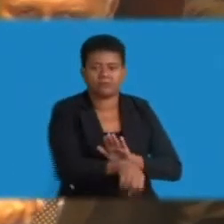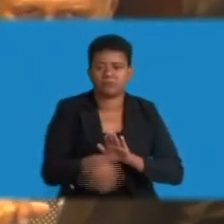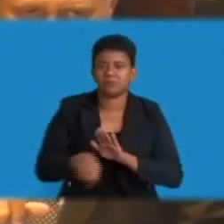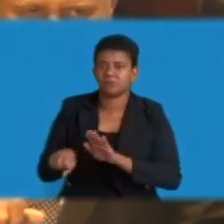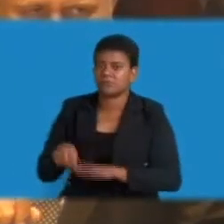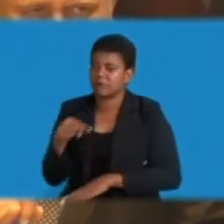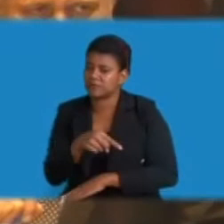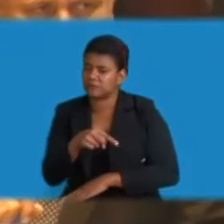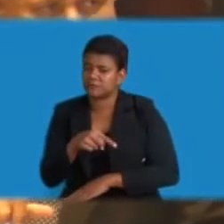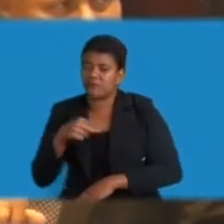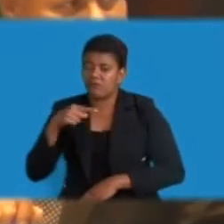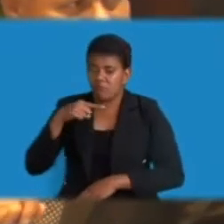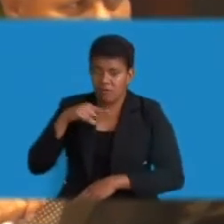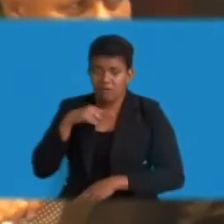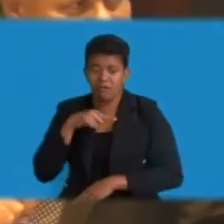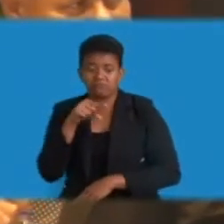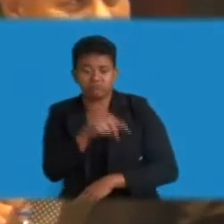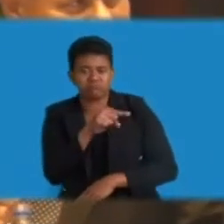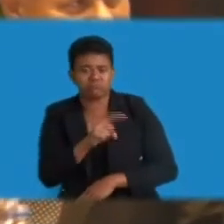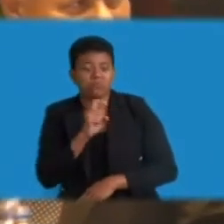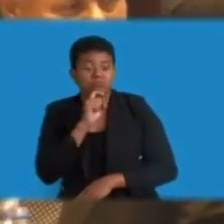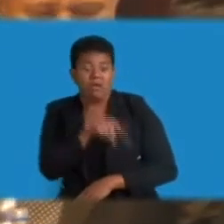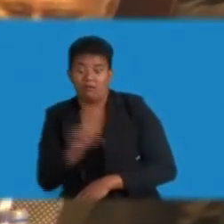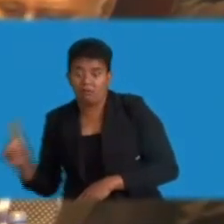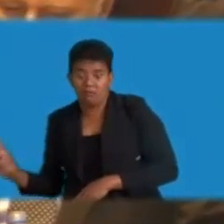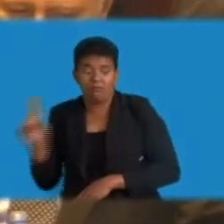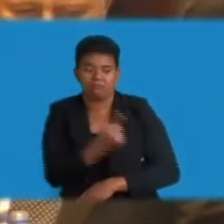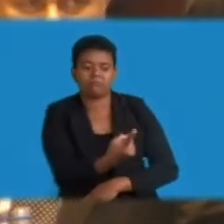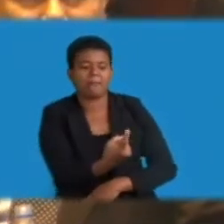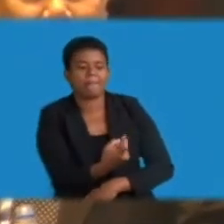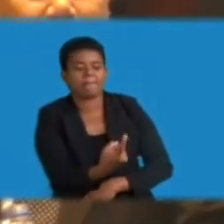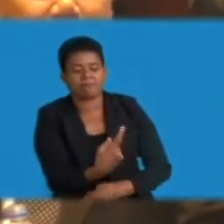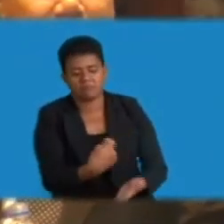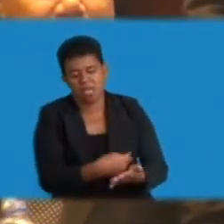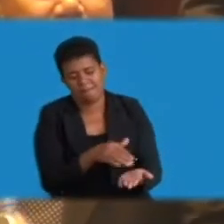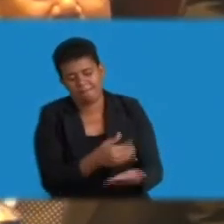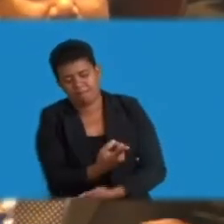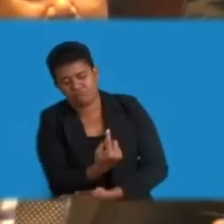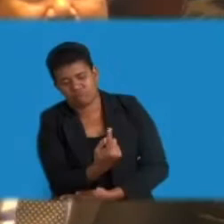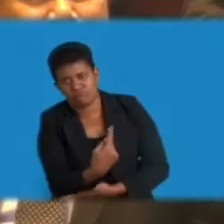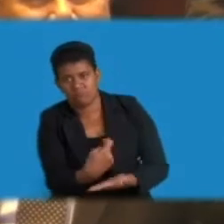they will come back to you to demand. And that will happen.